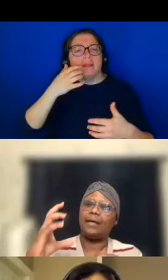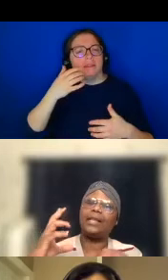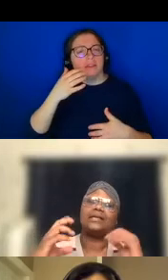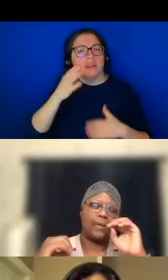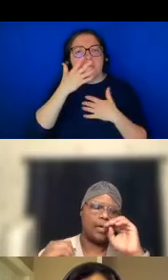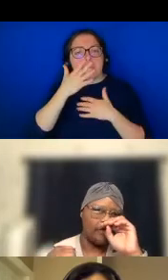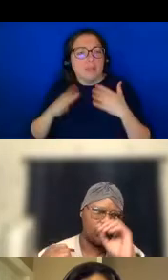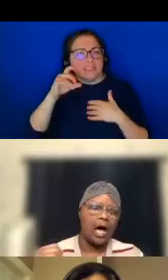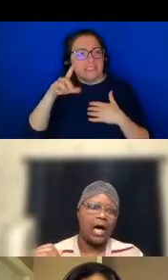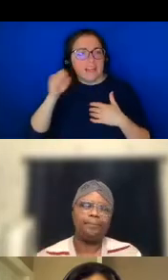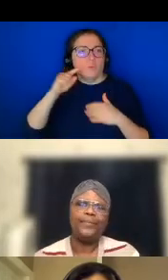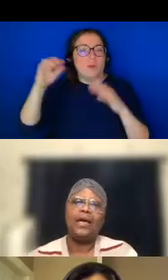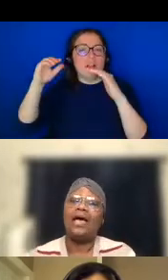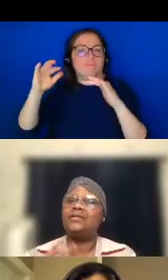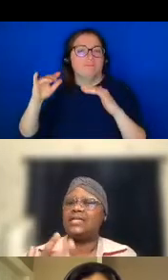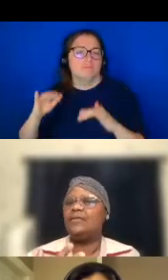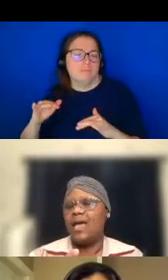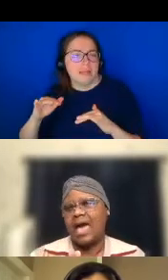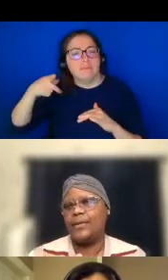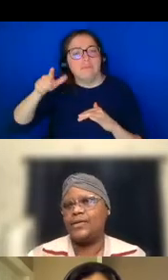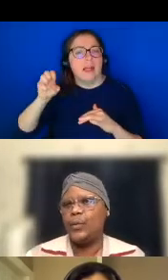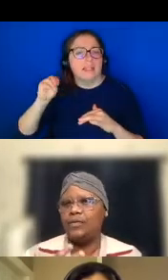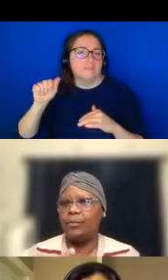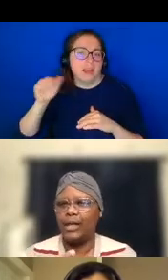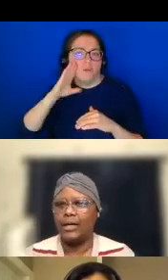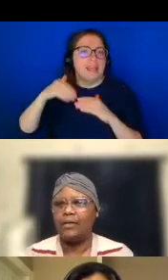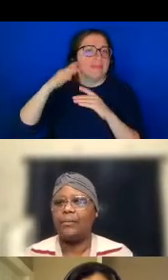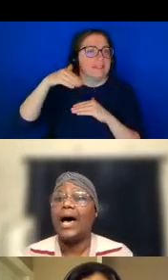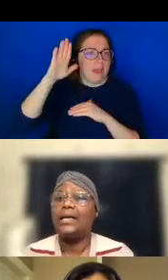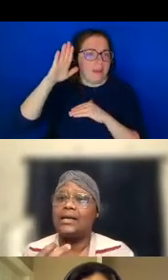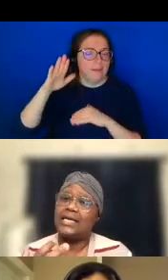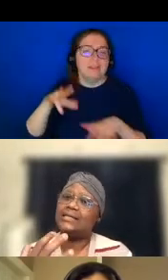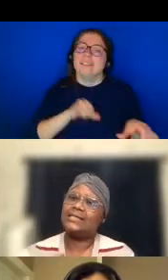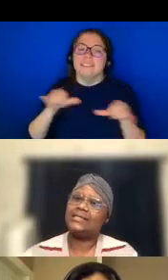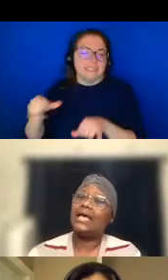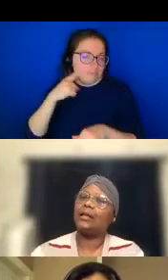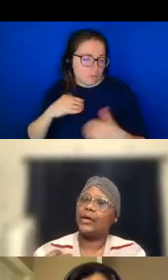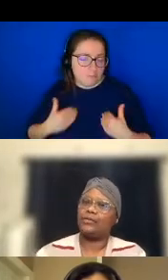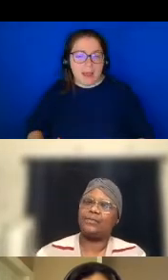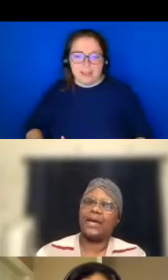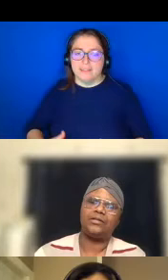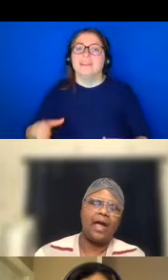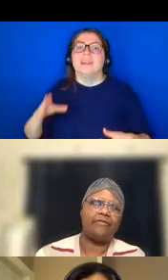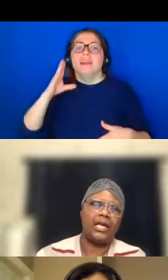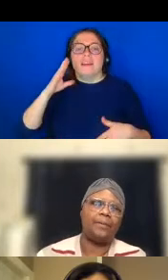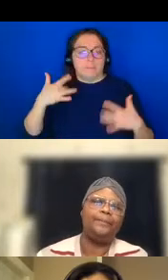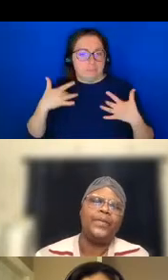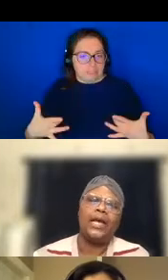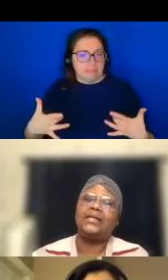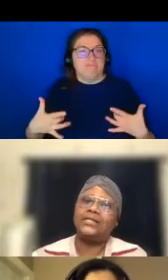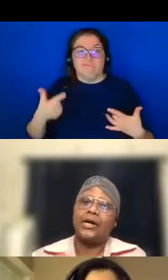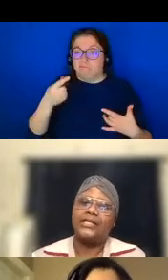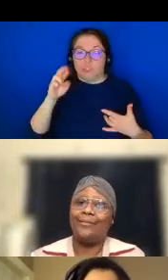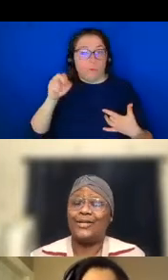that plasma on the top. And the same thing happens with the blood in the body. It tends to settle with respect to gravity.